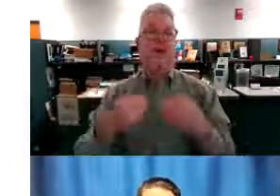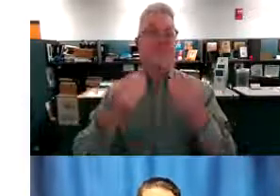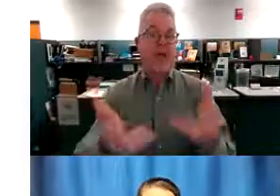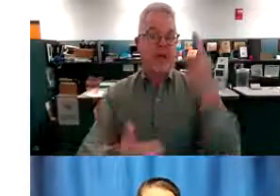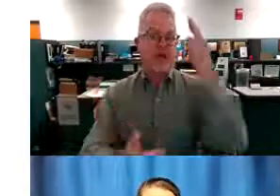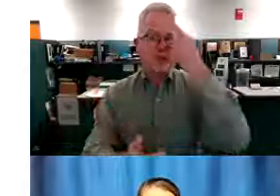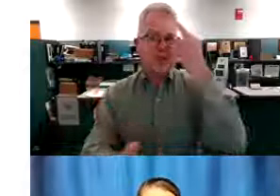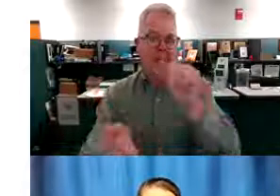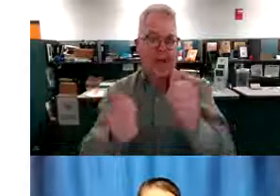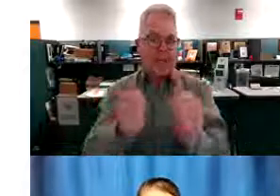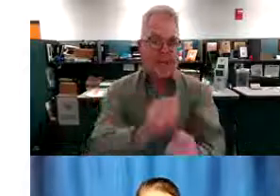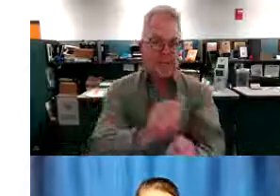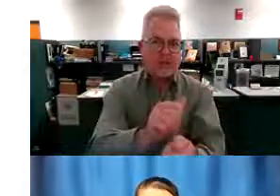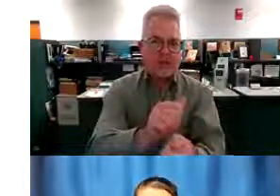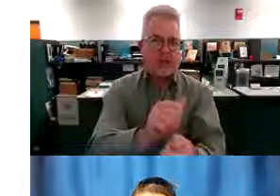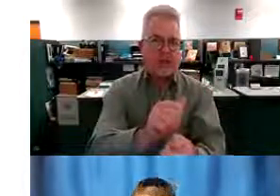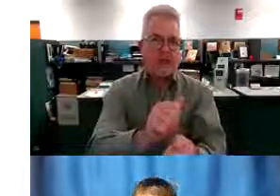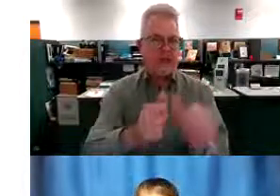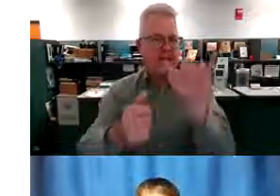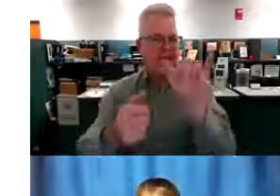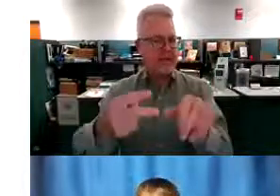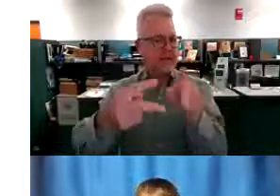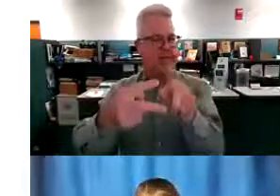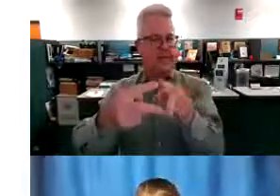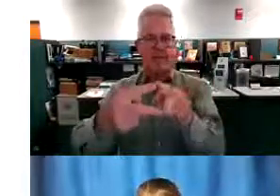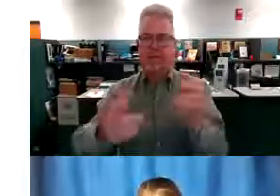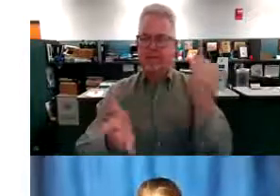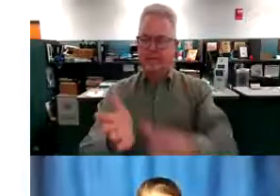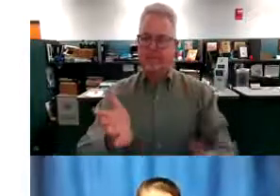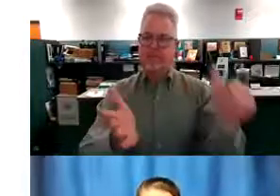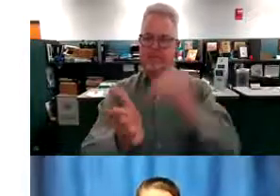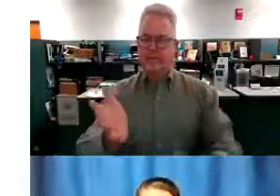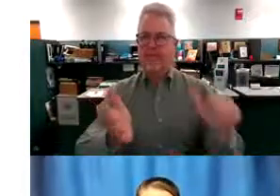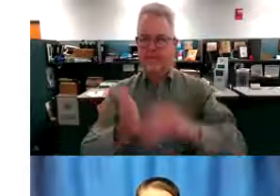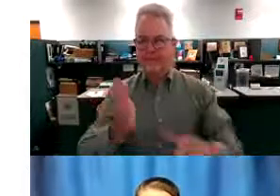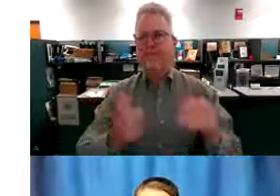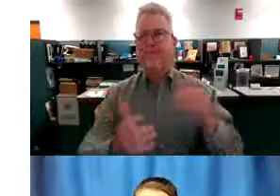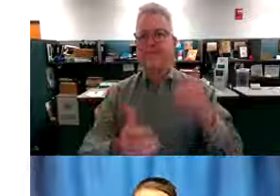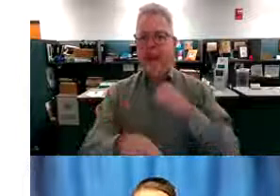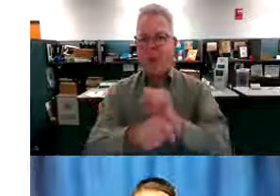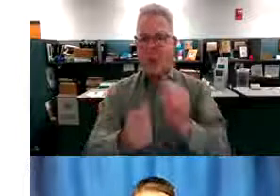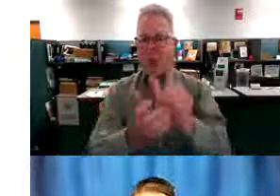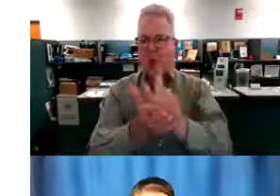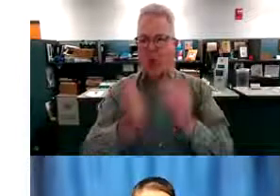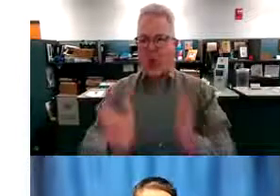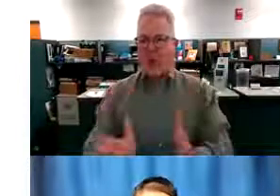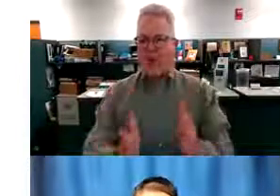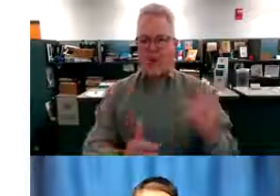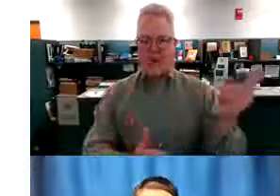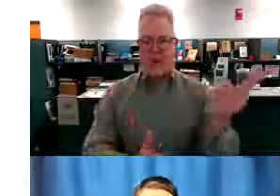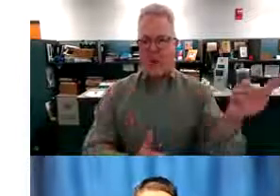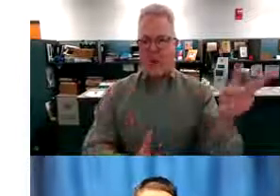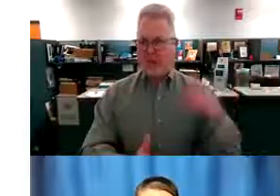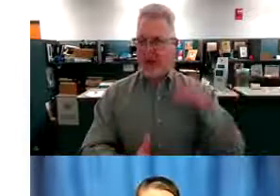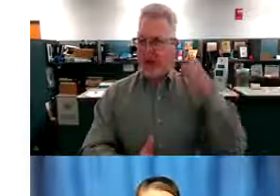then they need to provide a reasonable accommodation. So those are the 2 things that come up: effective